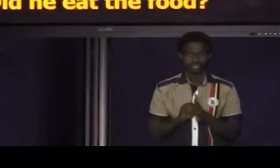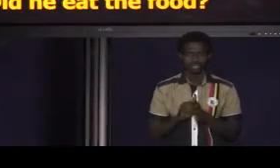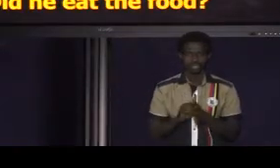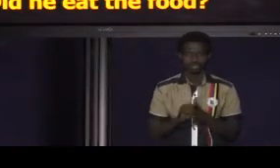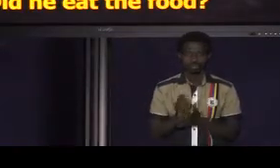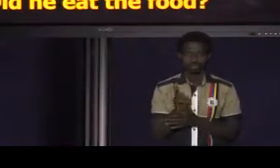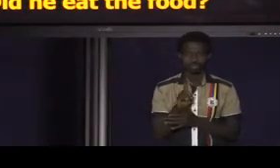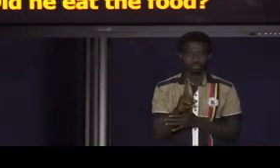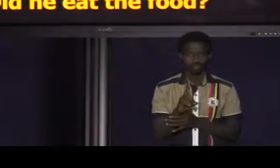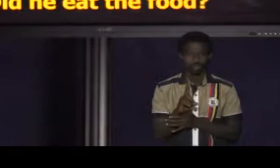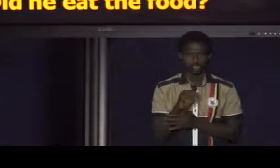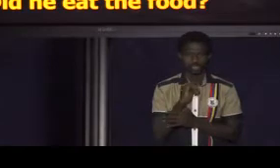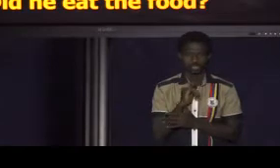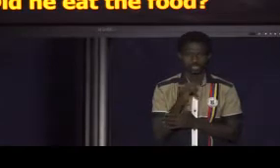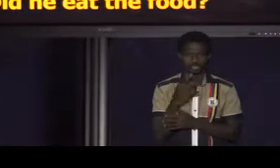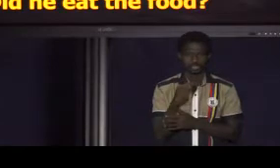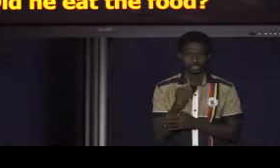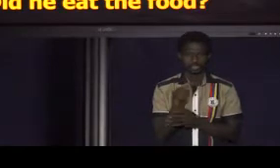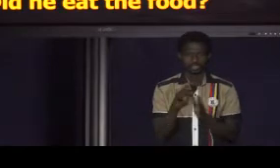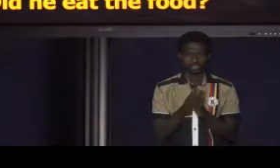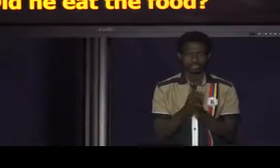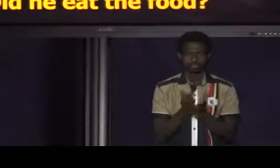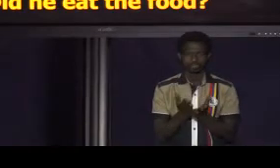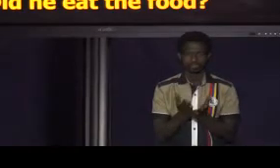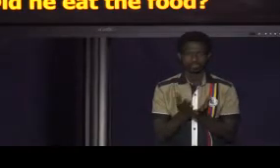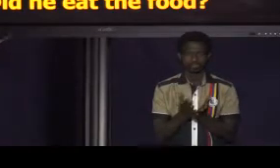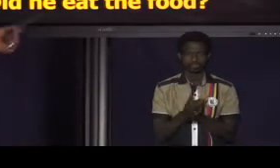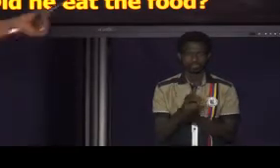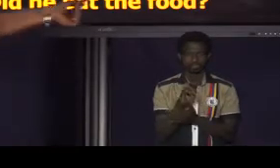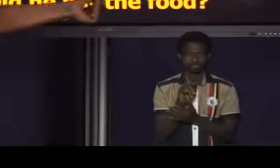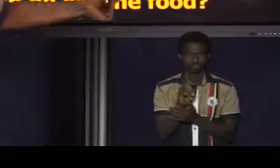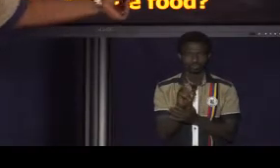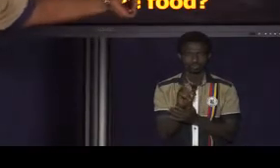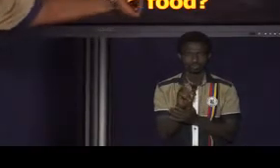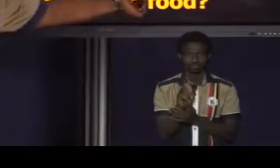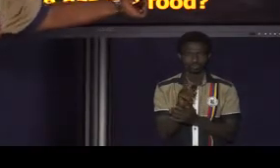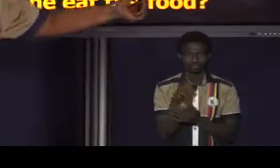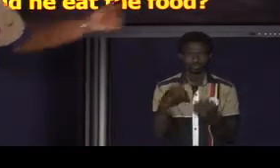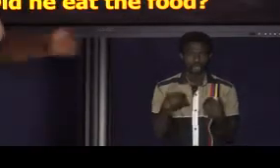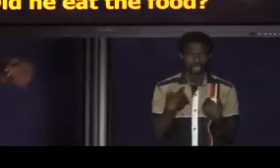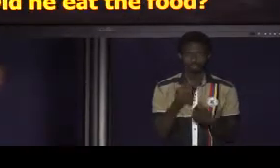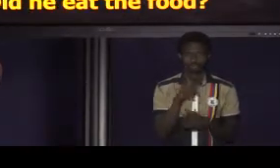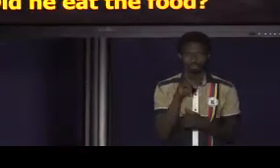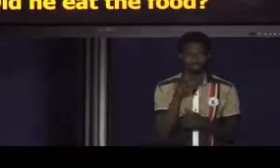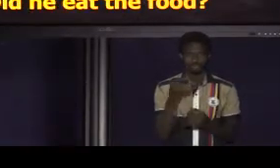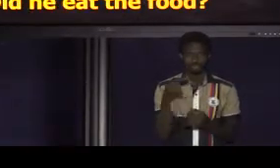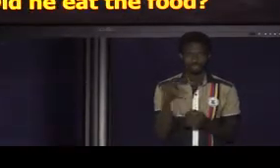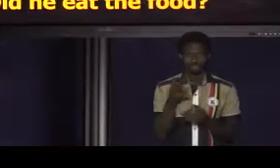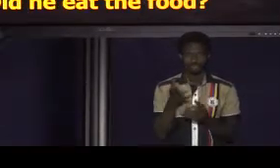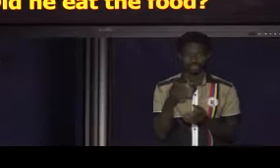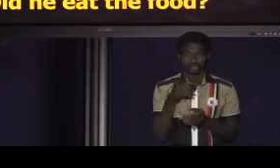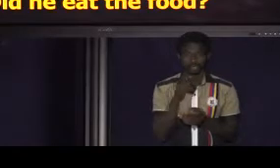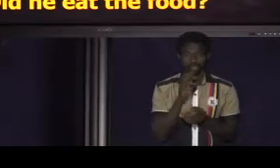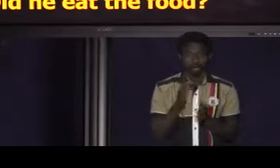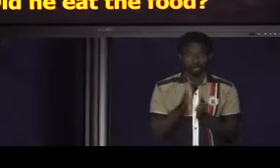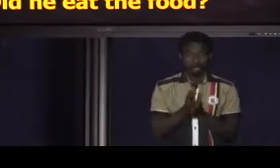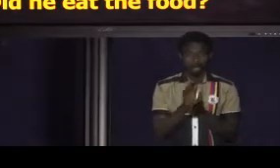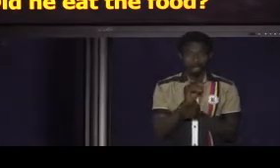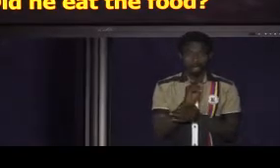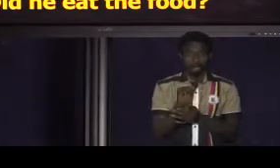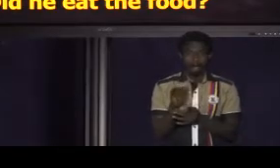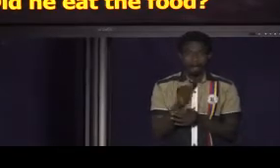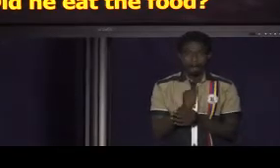where is the book? Where is the book? you have the question mark there because you are asking a direct